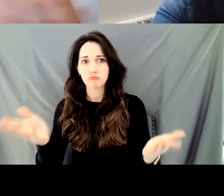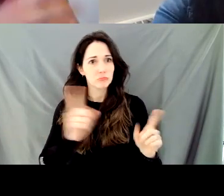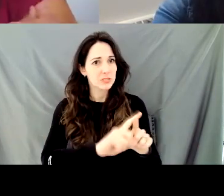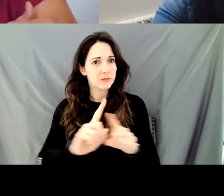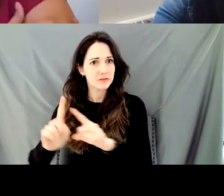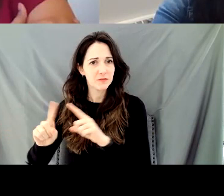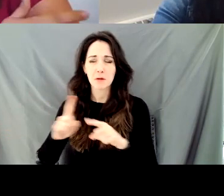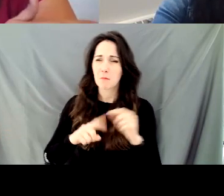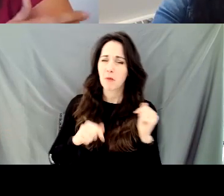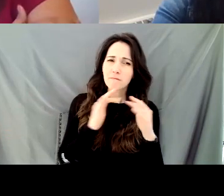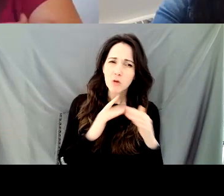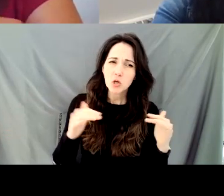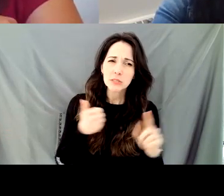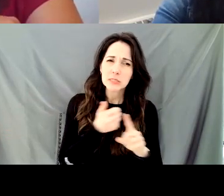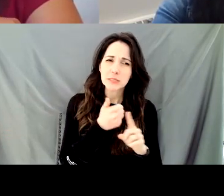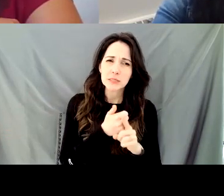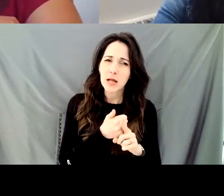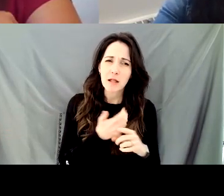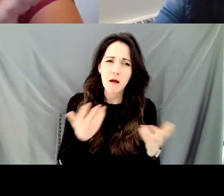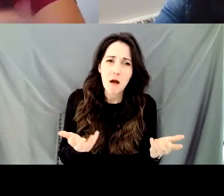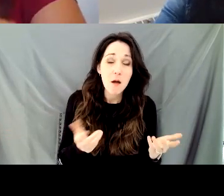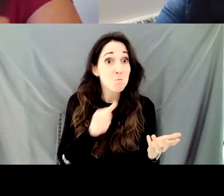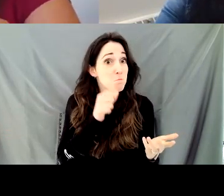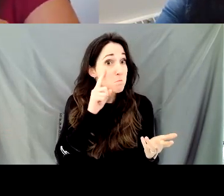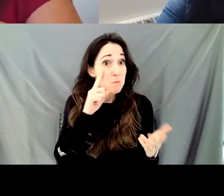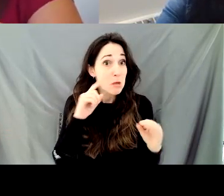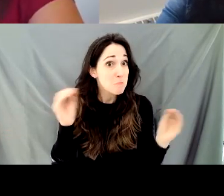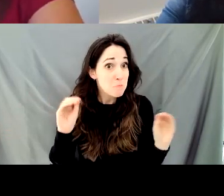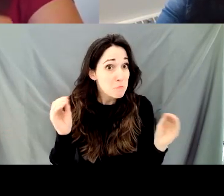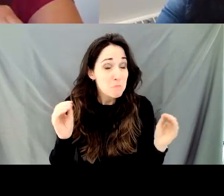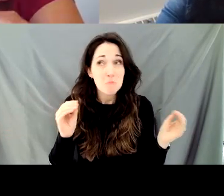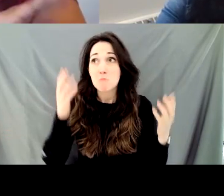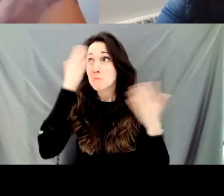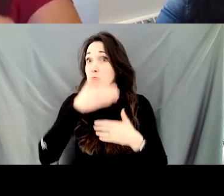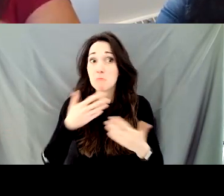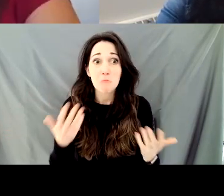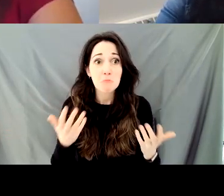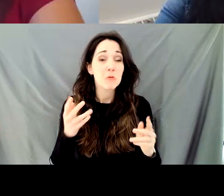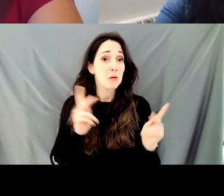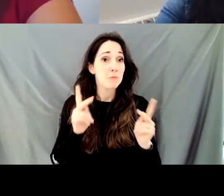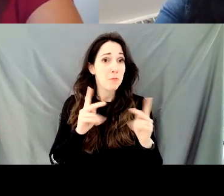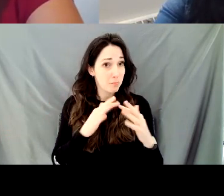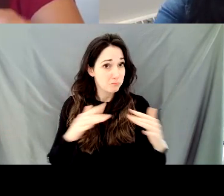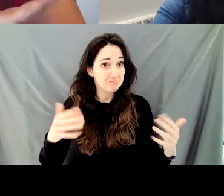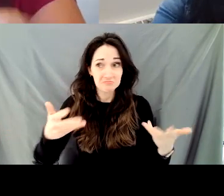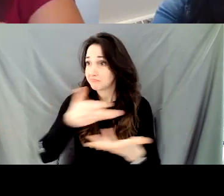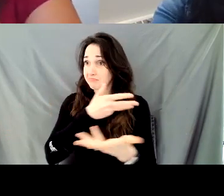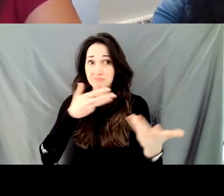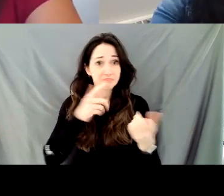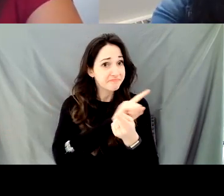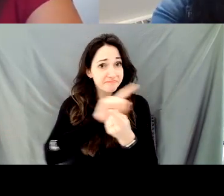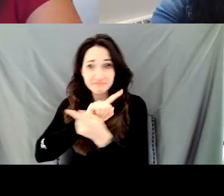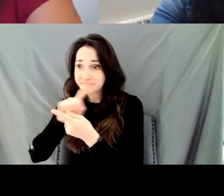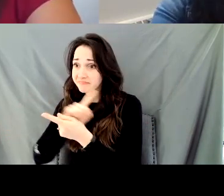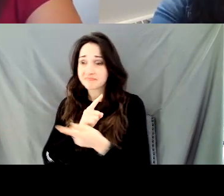because it's just the way things were. People from all over the world who looked very different with all different